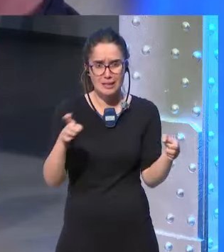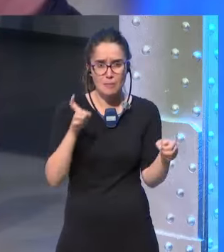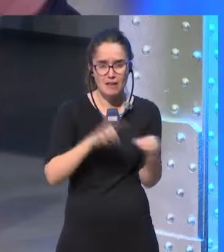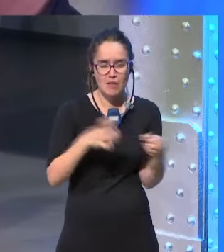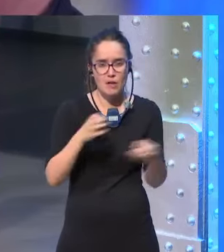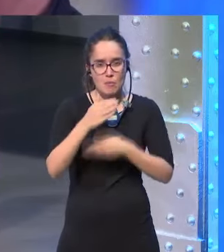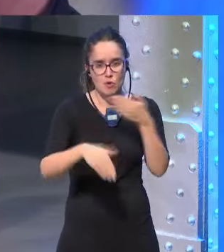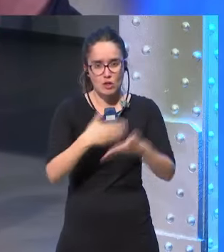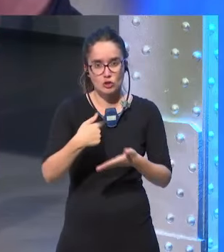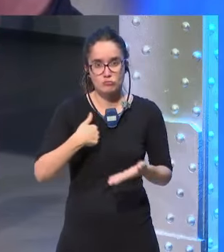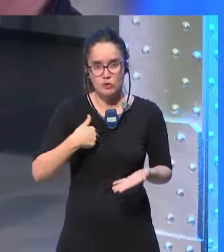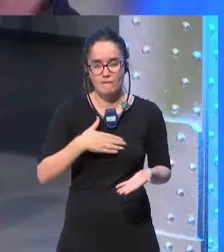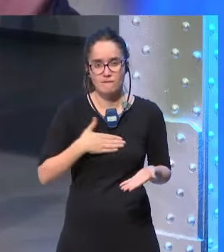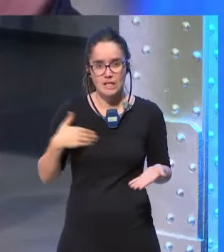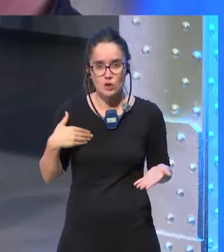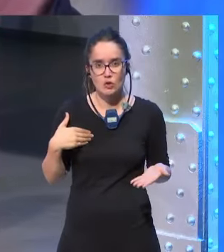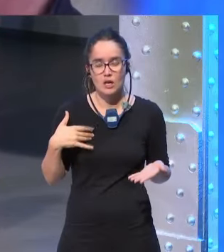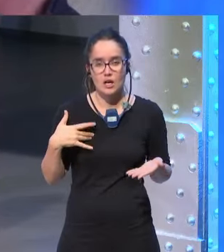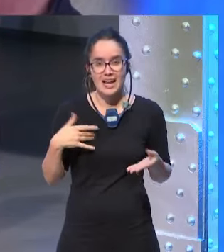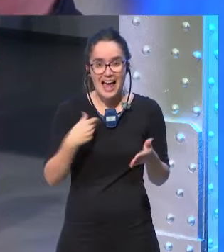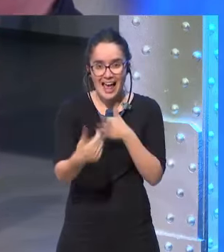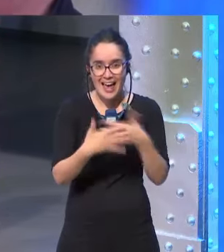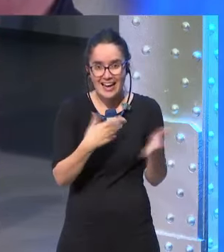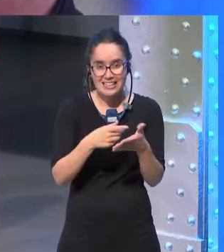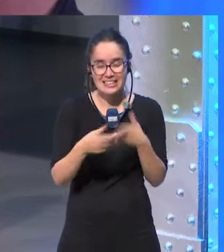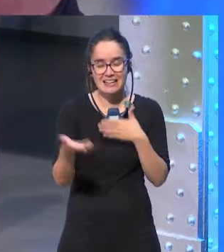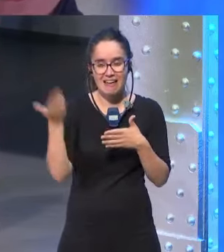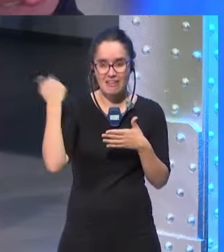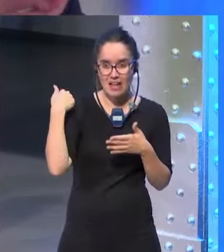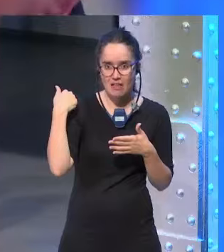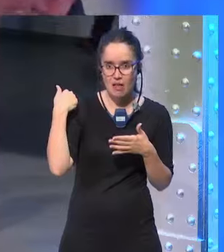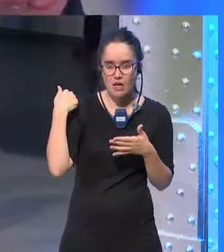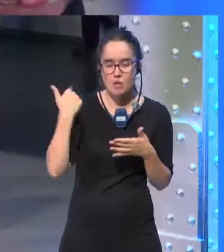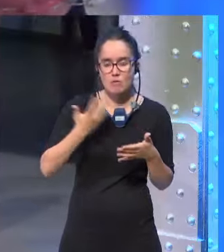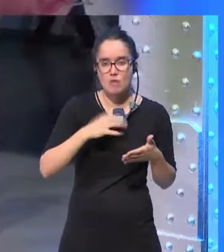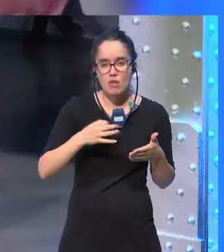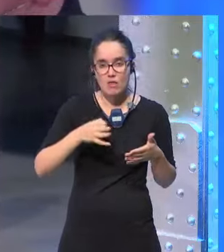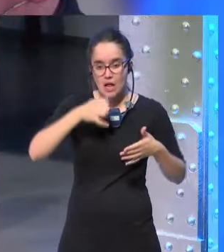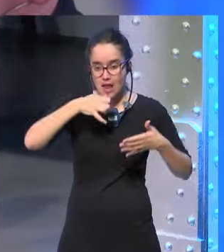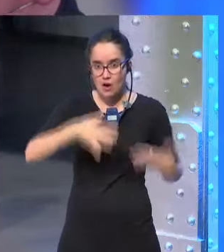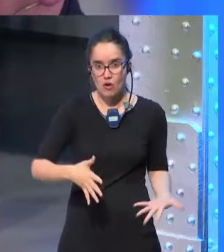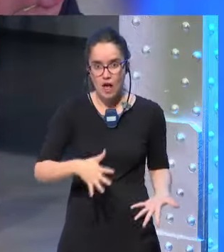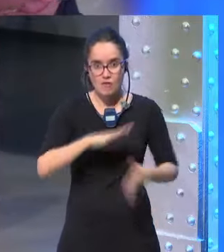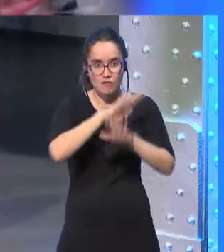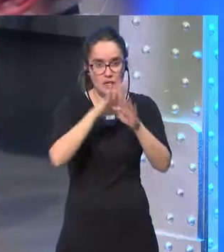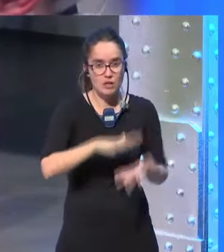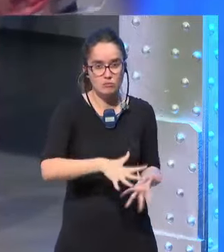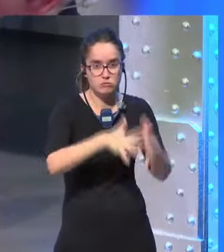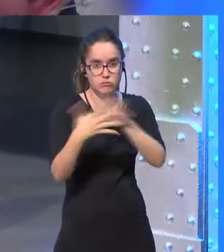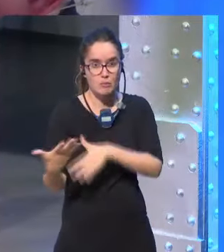actually that the craftsmanship of yesterday and possibly today actually transforms into something like a digital craftsman in the